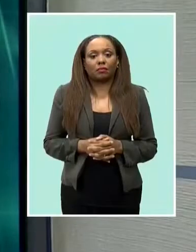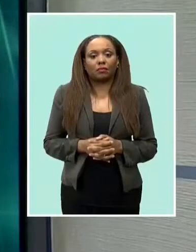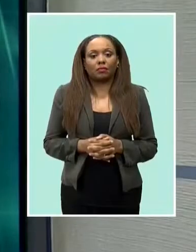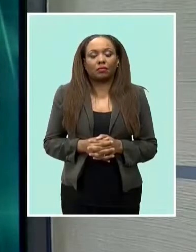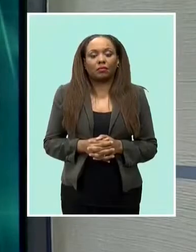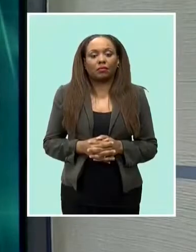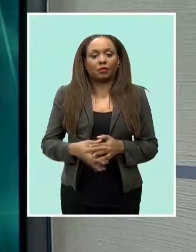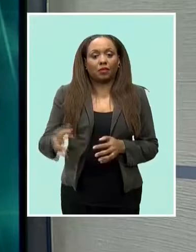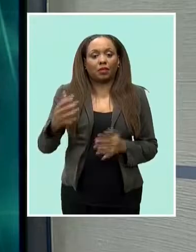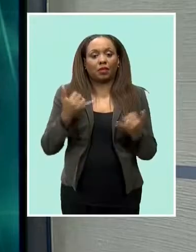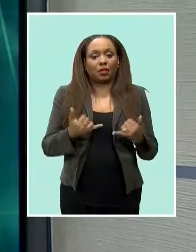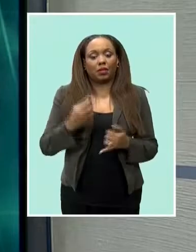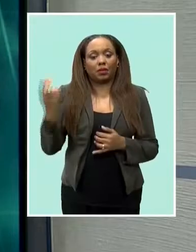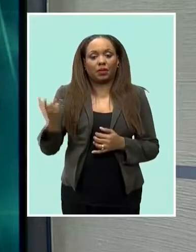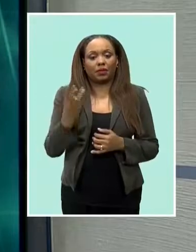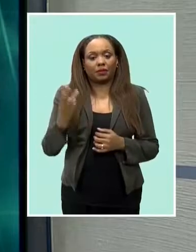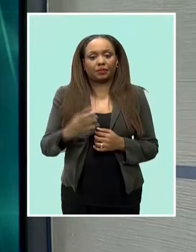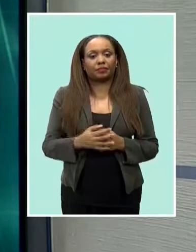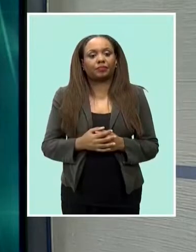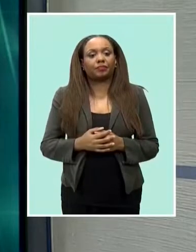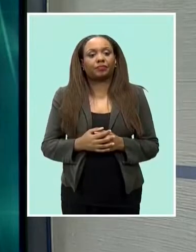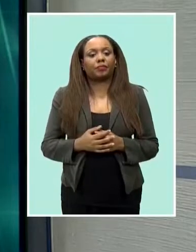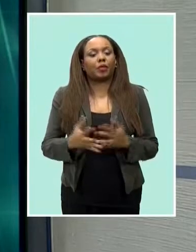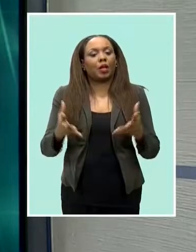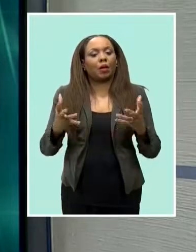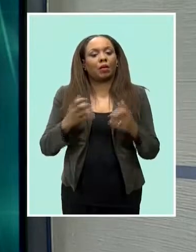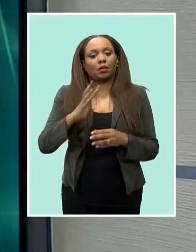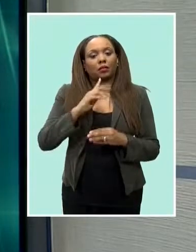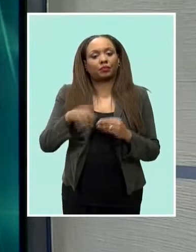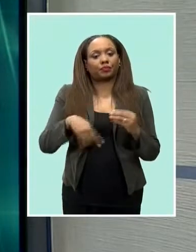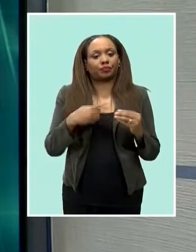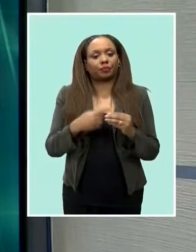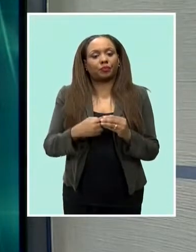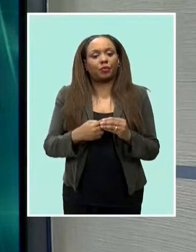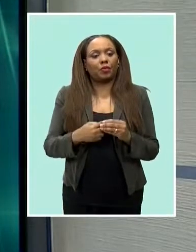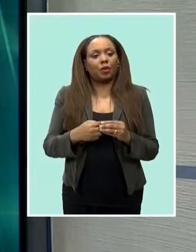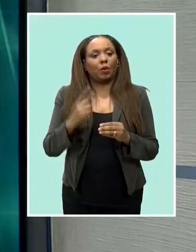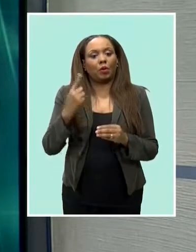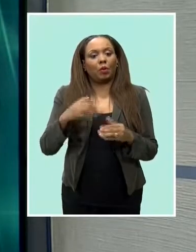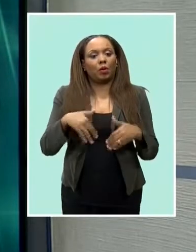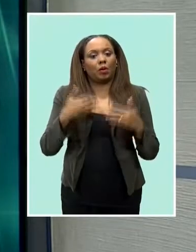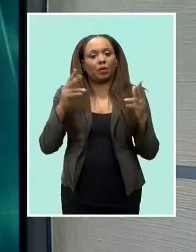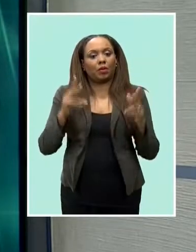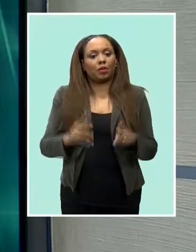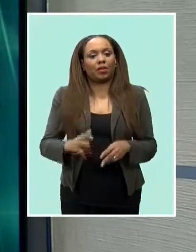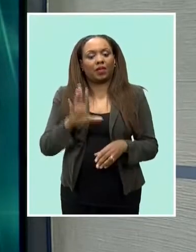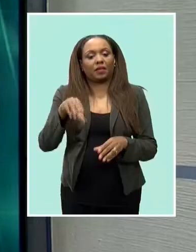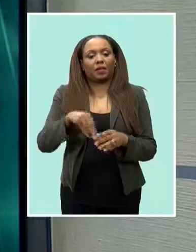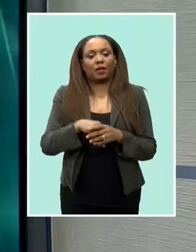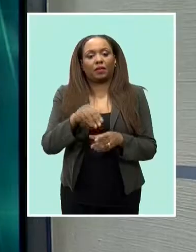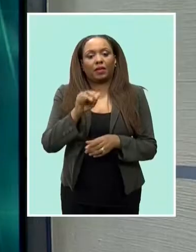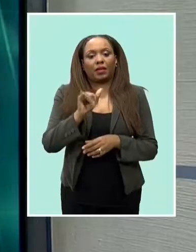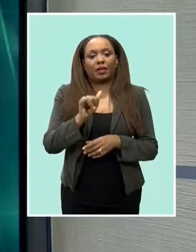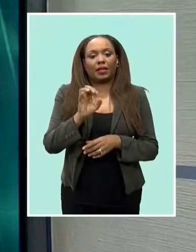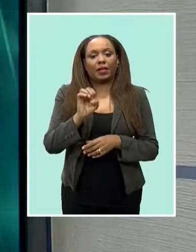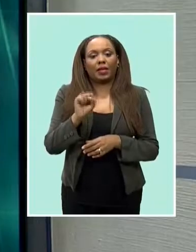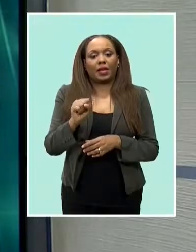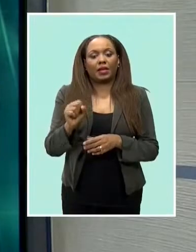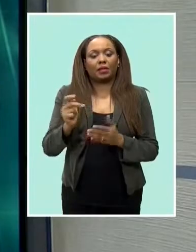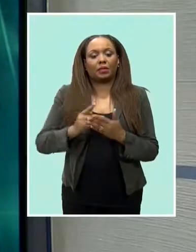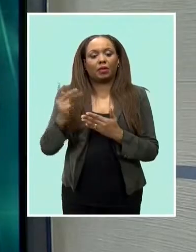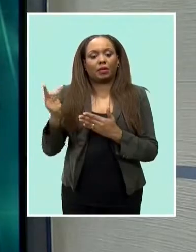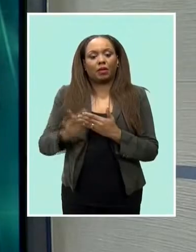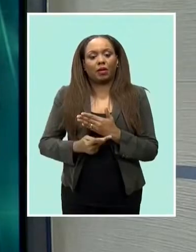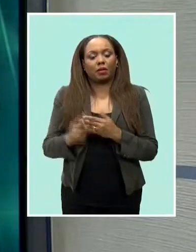Well, it's Wednesday, so tonight we look at one of the clients of the Youth Entrepreneurship Scheme. It's a business in the field of